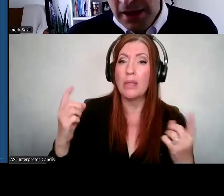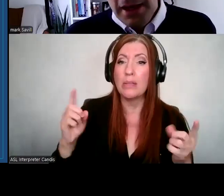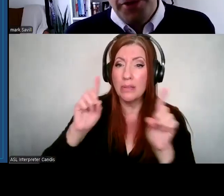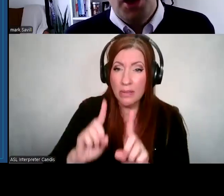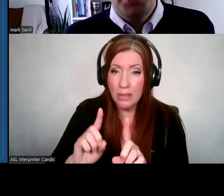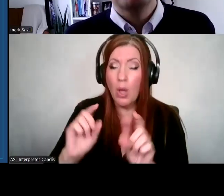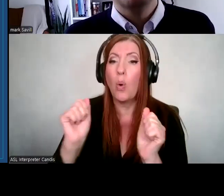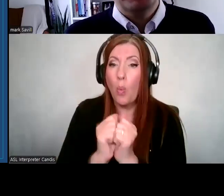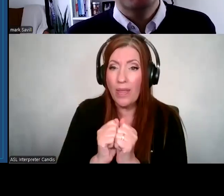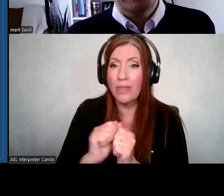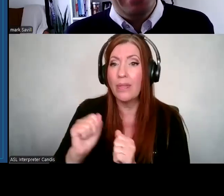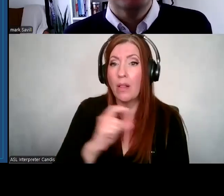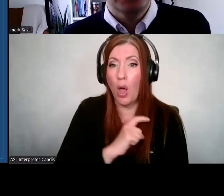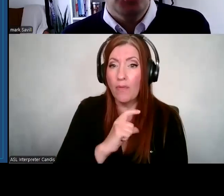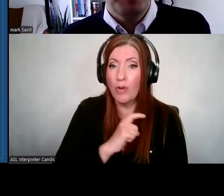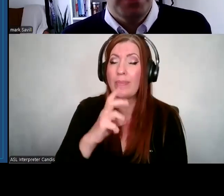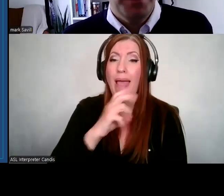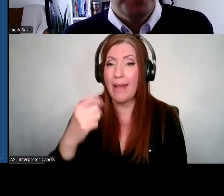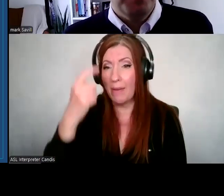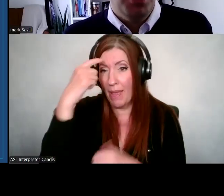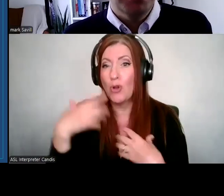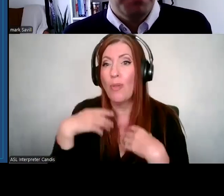think a number of the counties that had that law